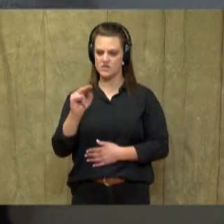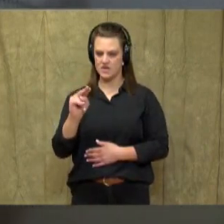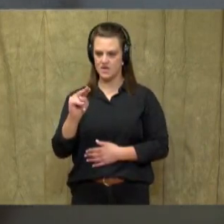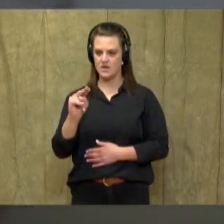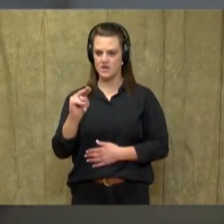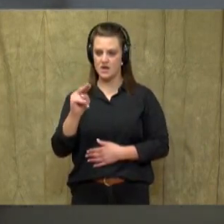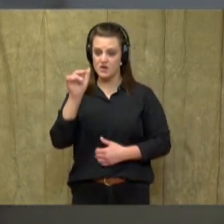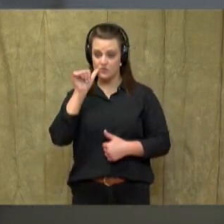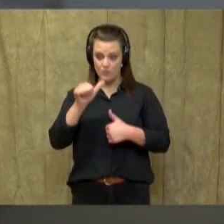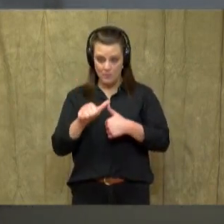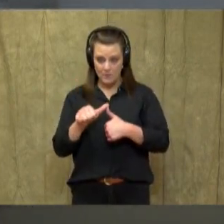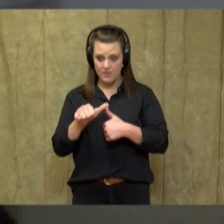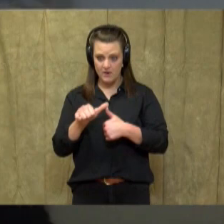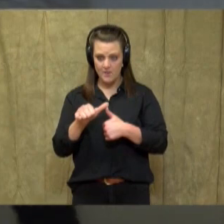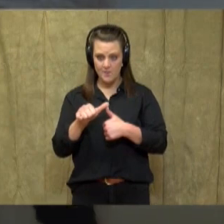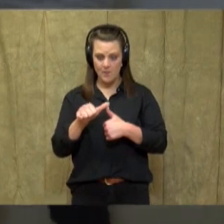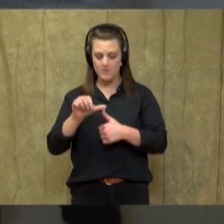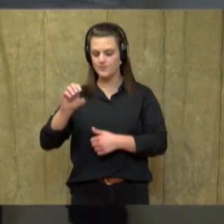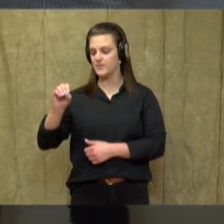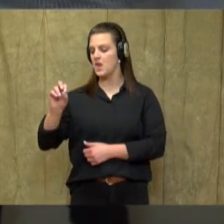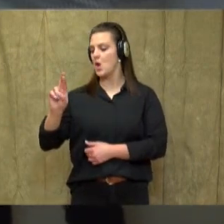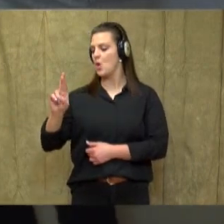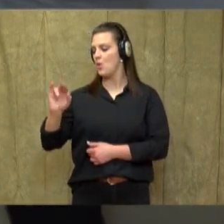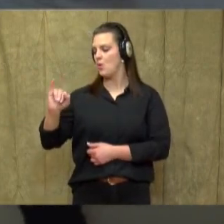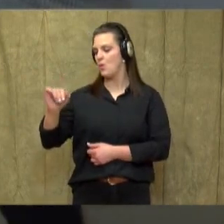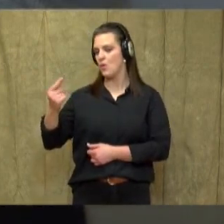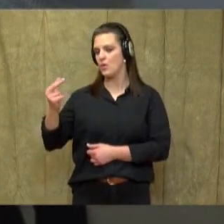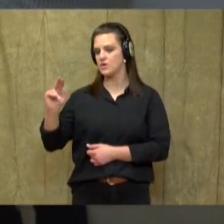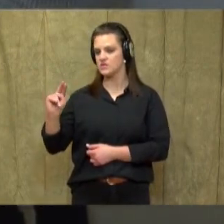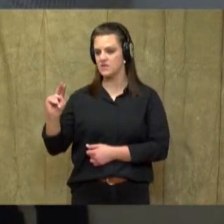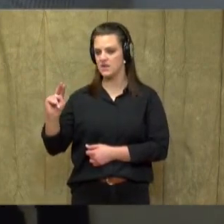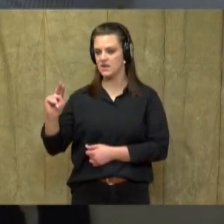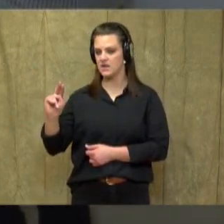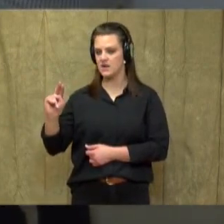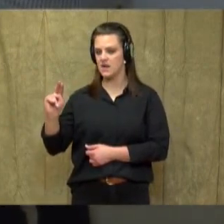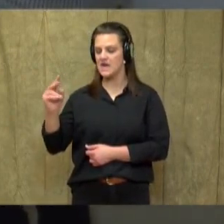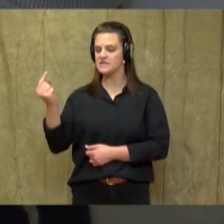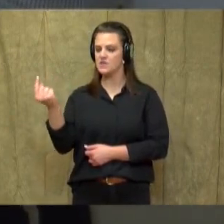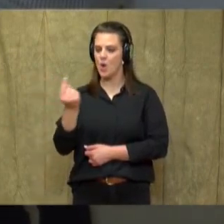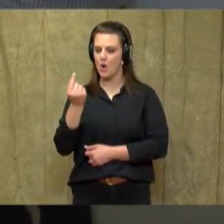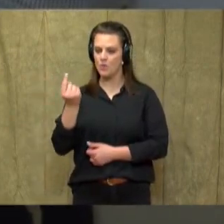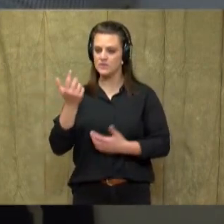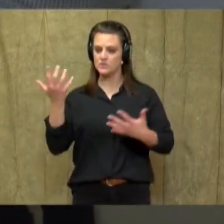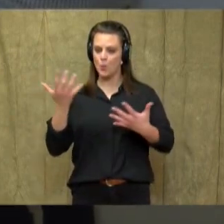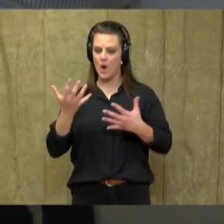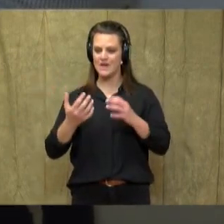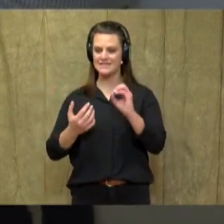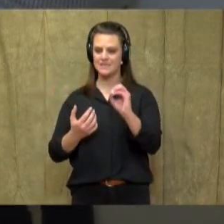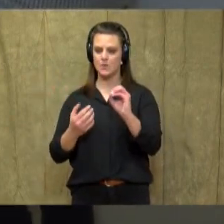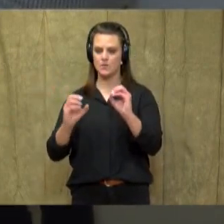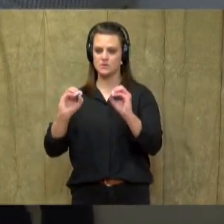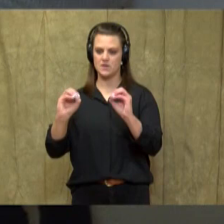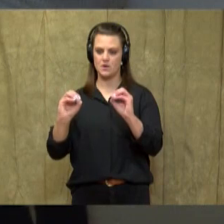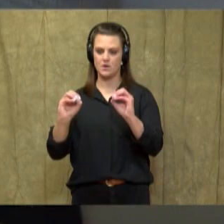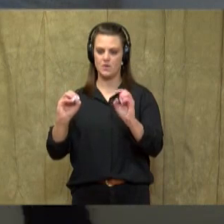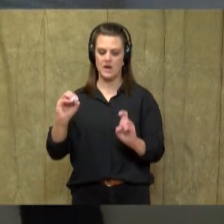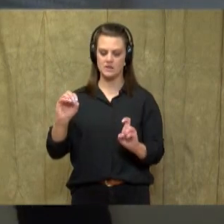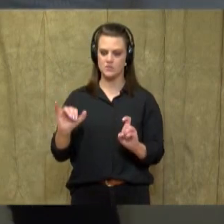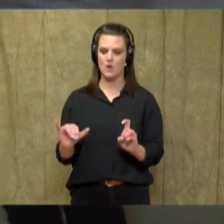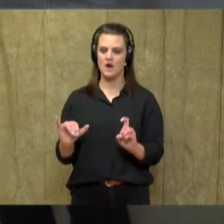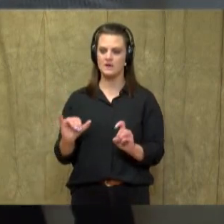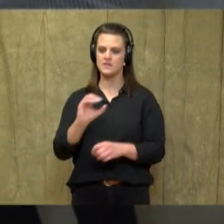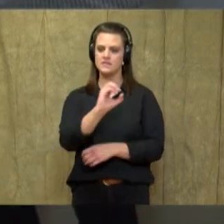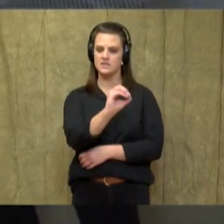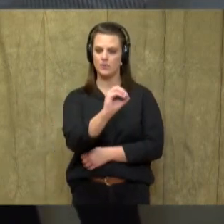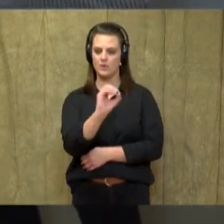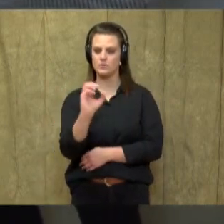can remember, the origin is always 0x and 0y,